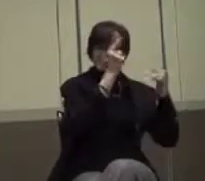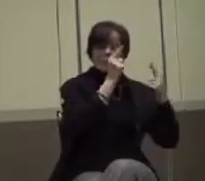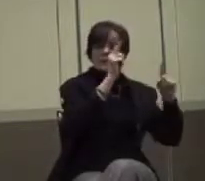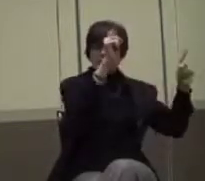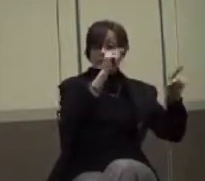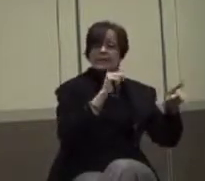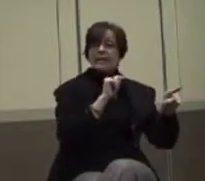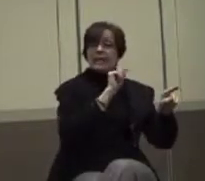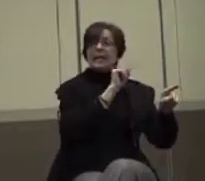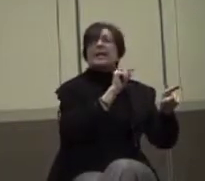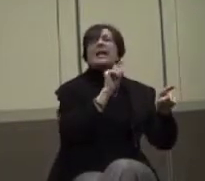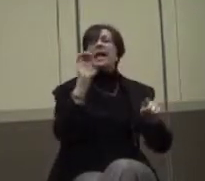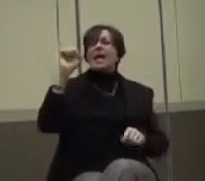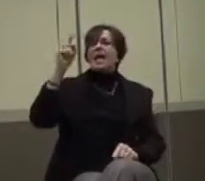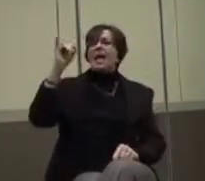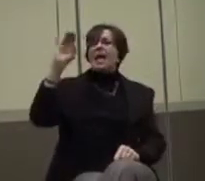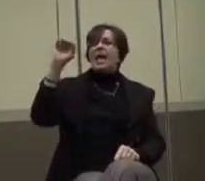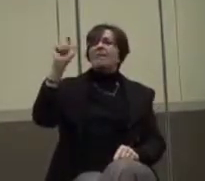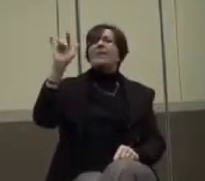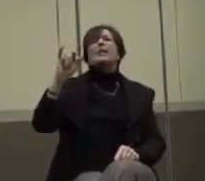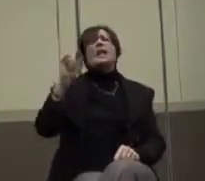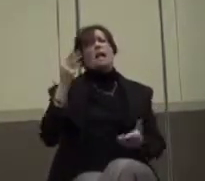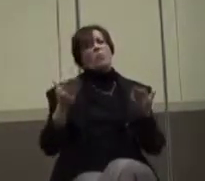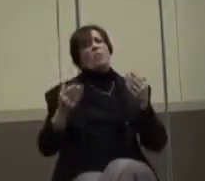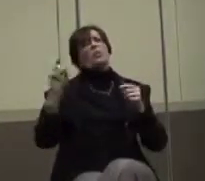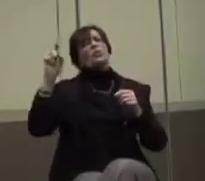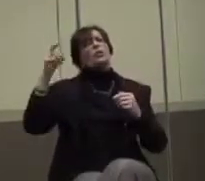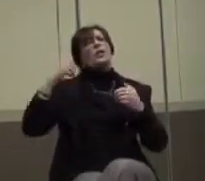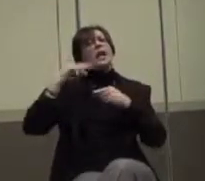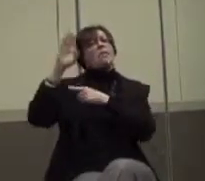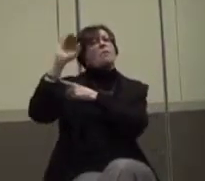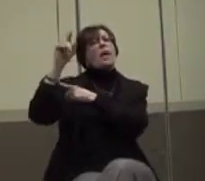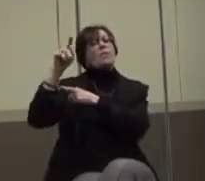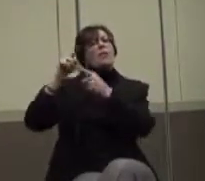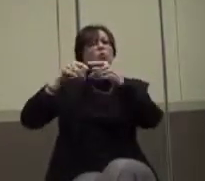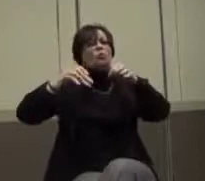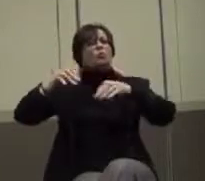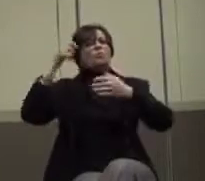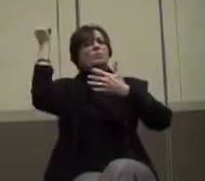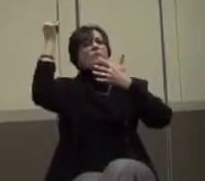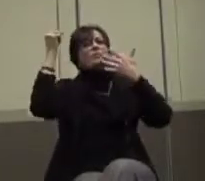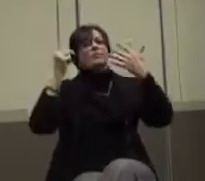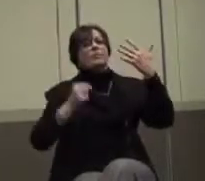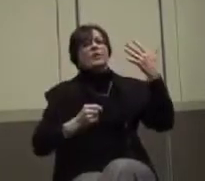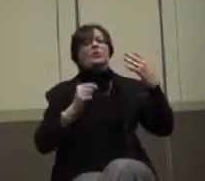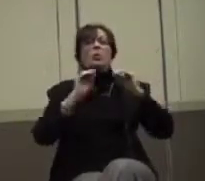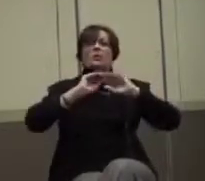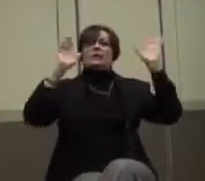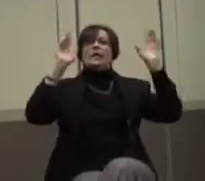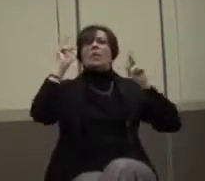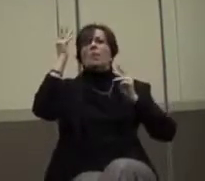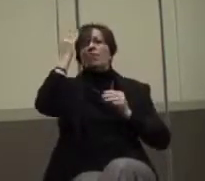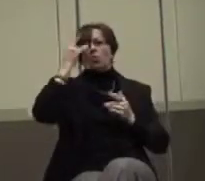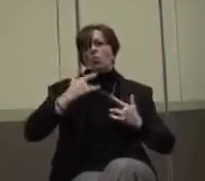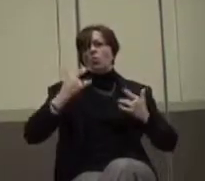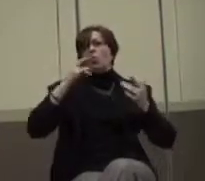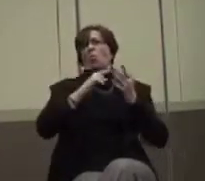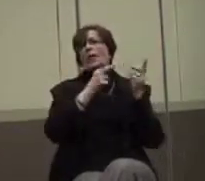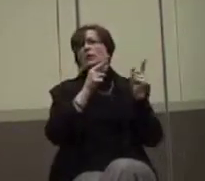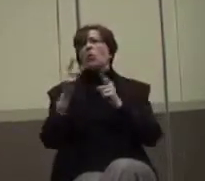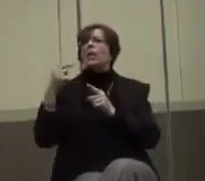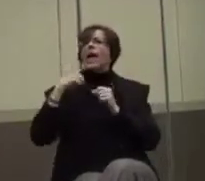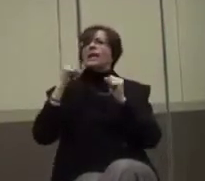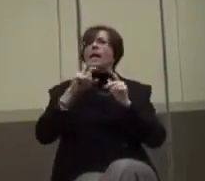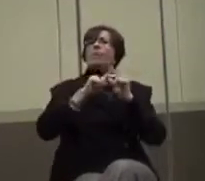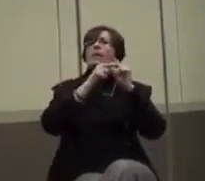ethically I probably should have a behavior intervention plan where I spell that out so that it's clear, people do know what's going on, and that I can begin a couple of things. One